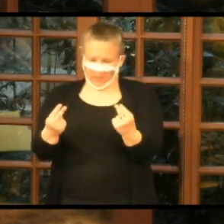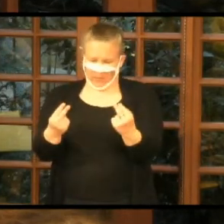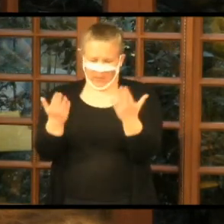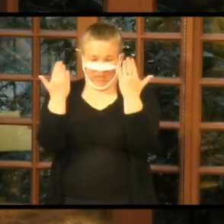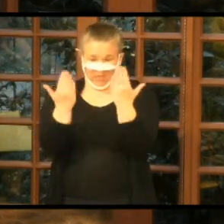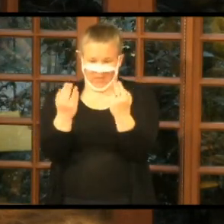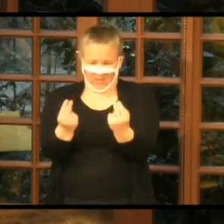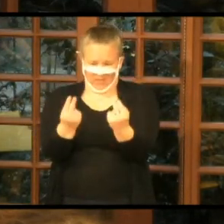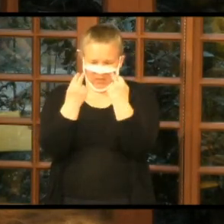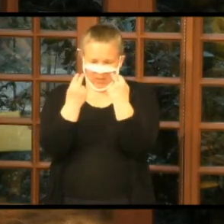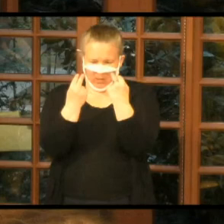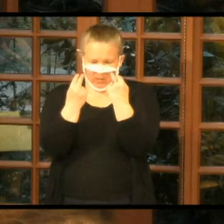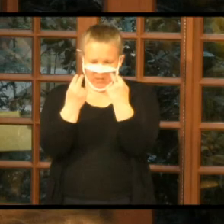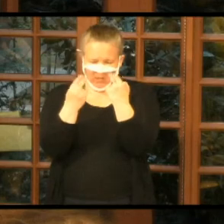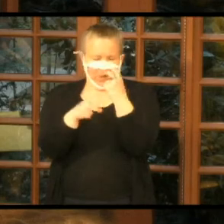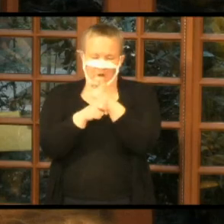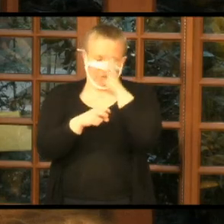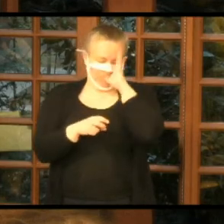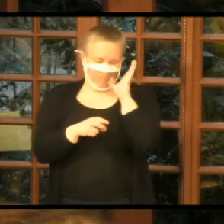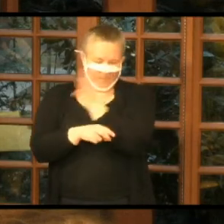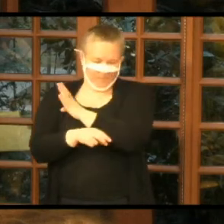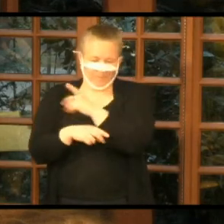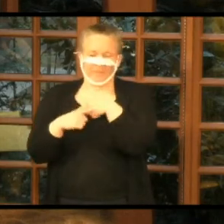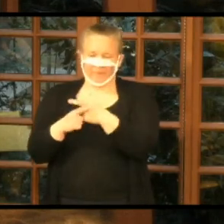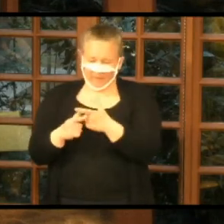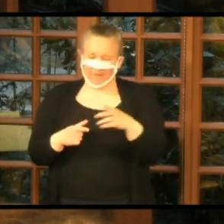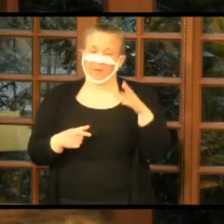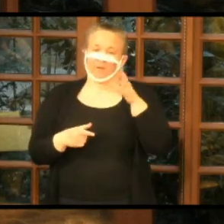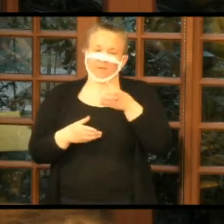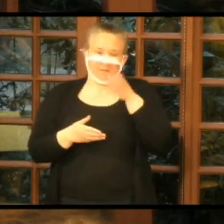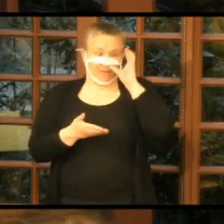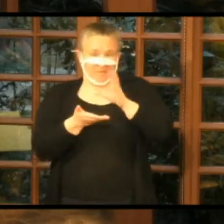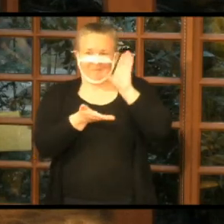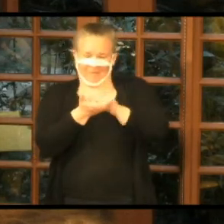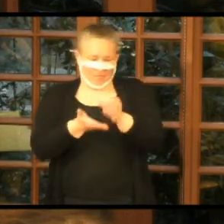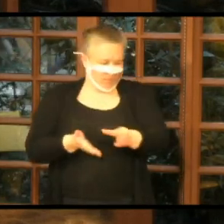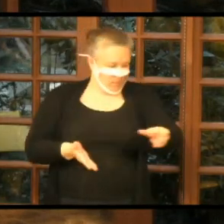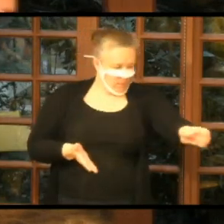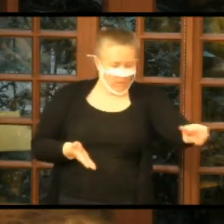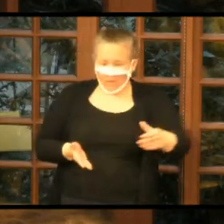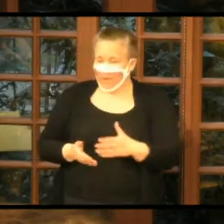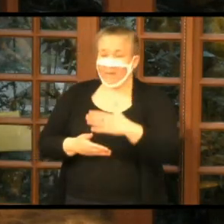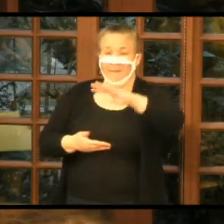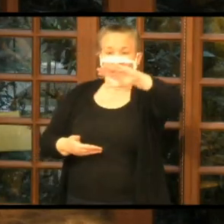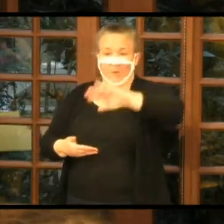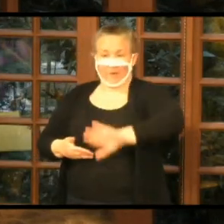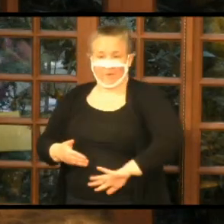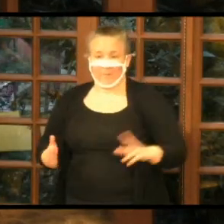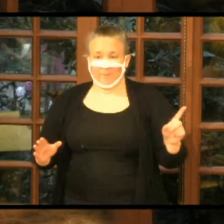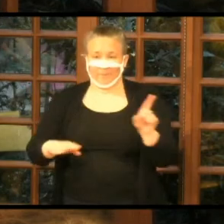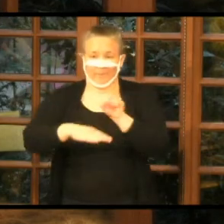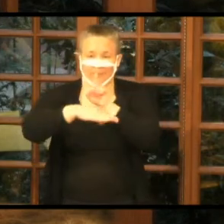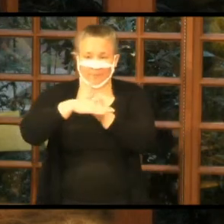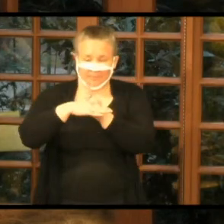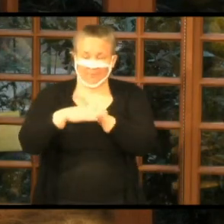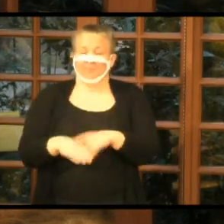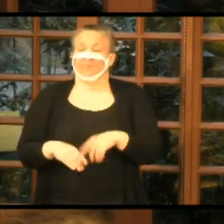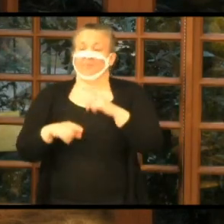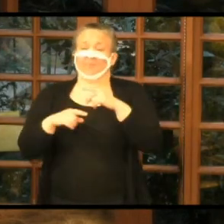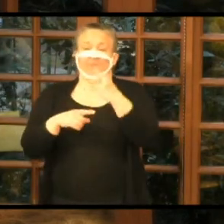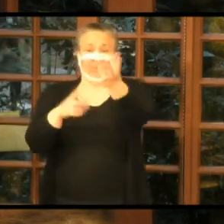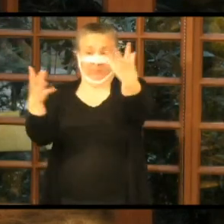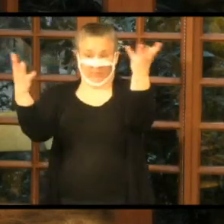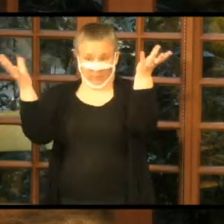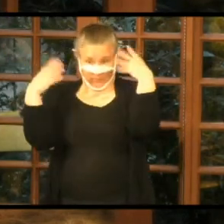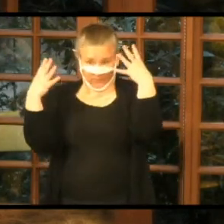blinks hard to push the thought away. Then she hands the mug to Swall and steps up to the makeshift podium. When they go live, February